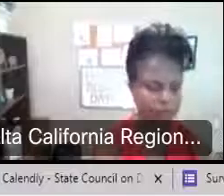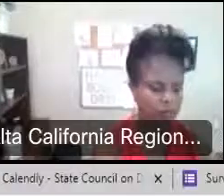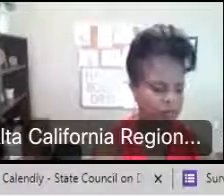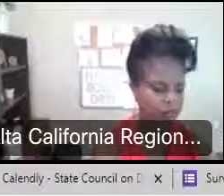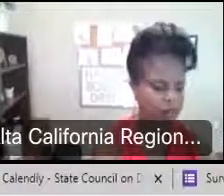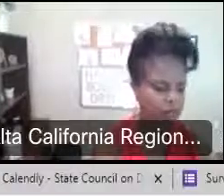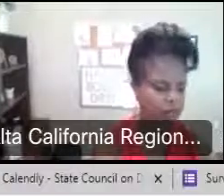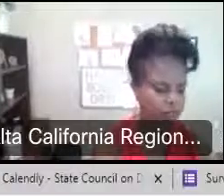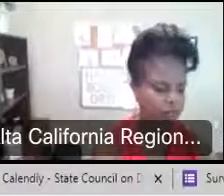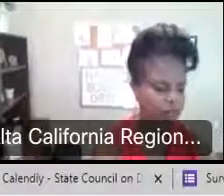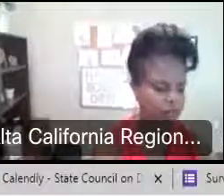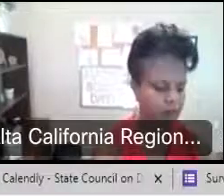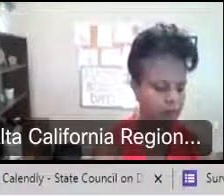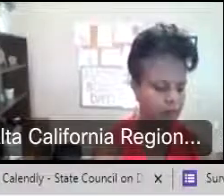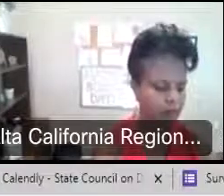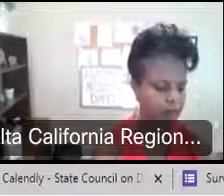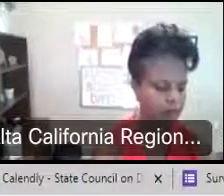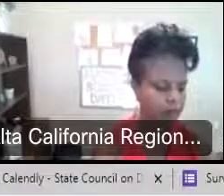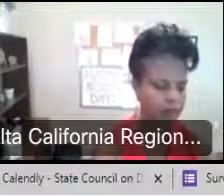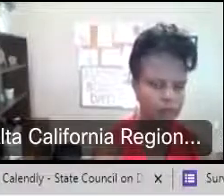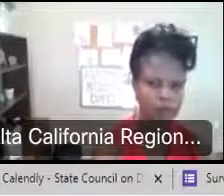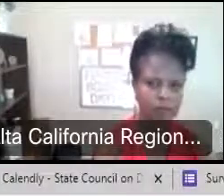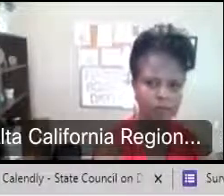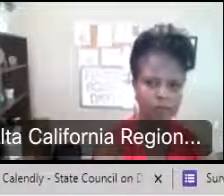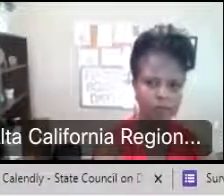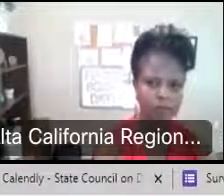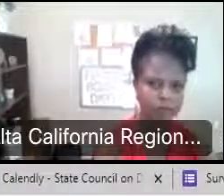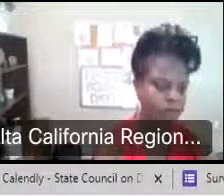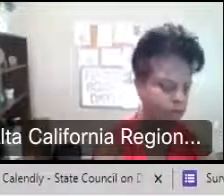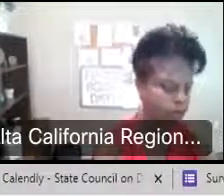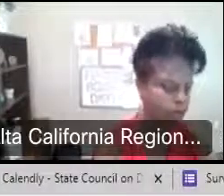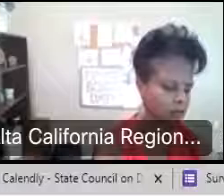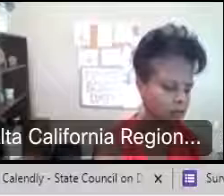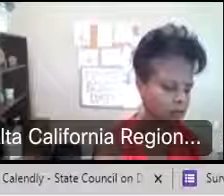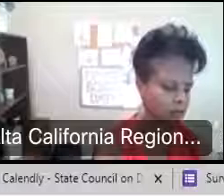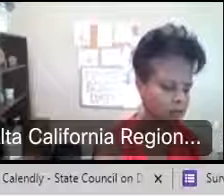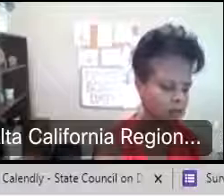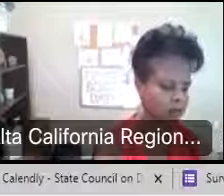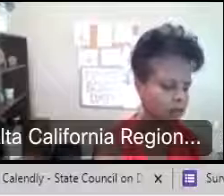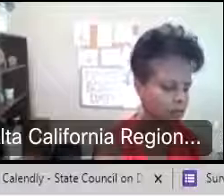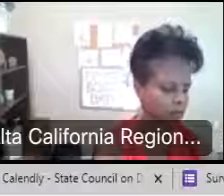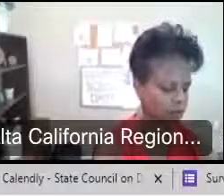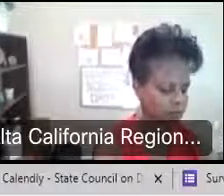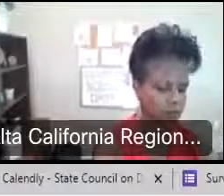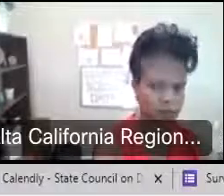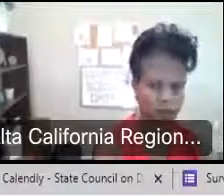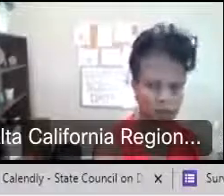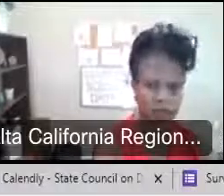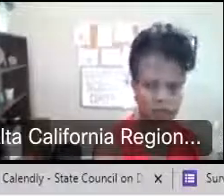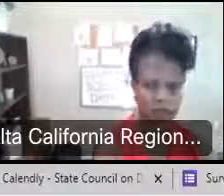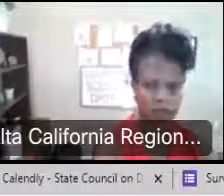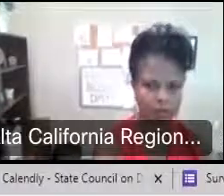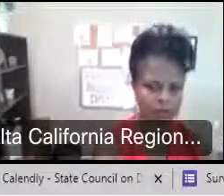side there that says transitioning from COVID-19 state of emergency services. So first and foremost, the state budget